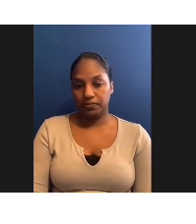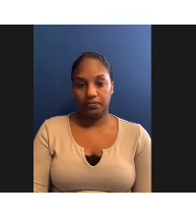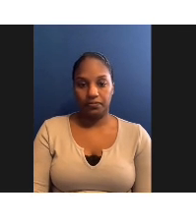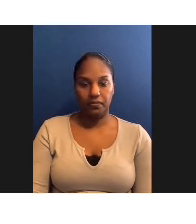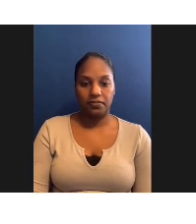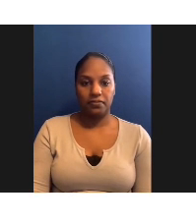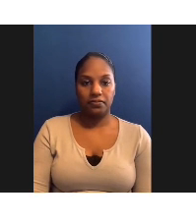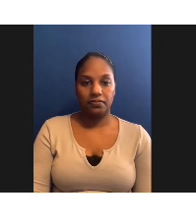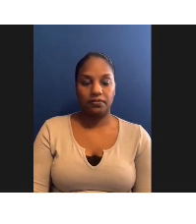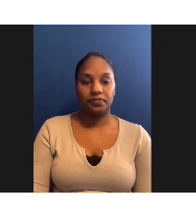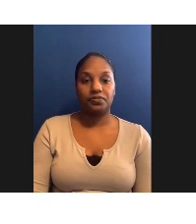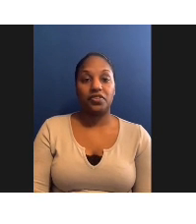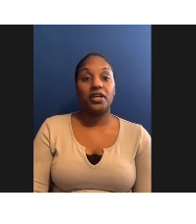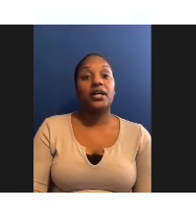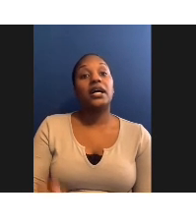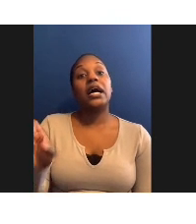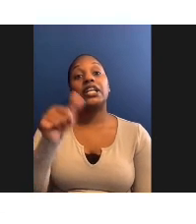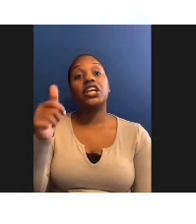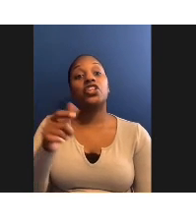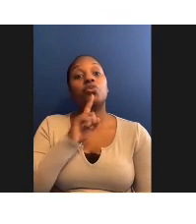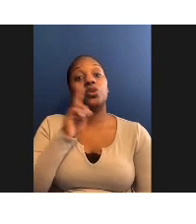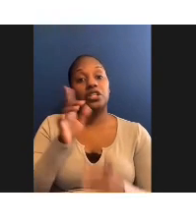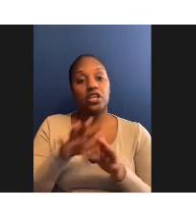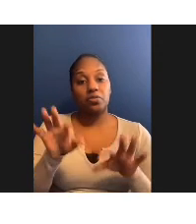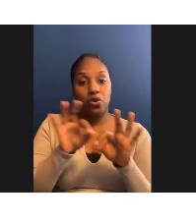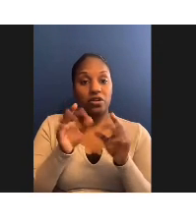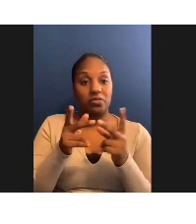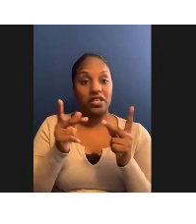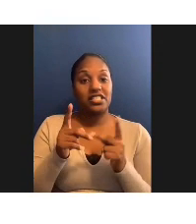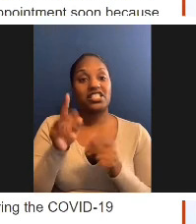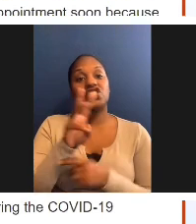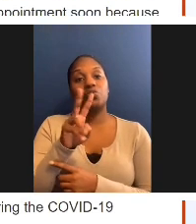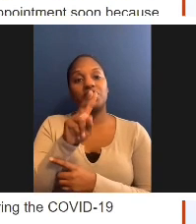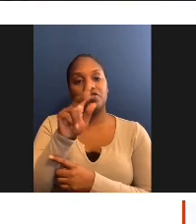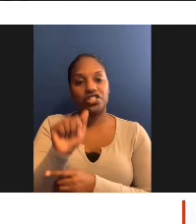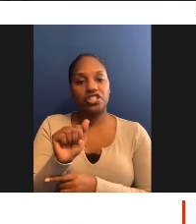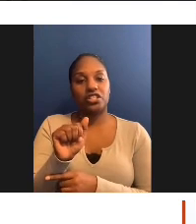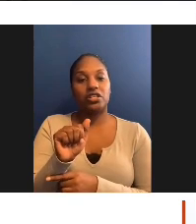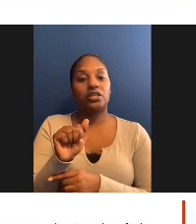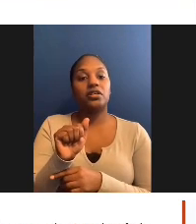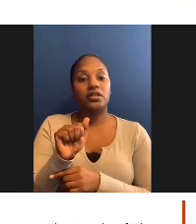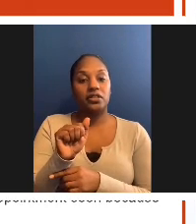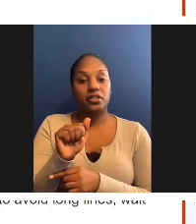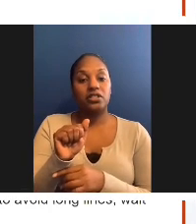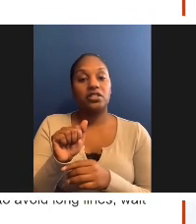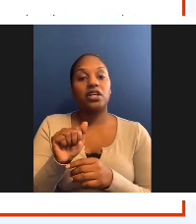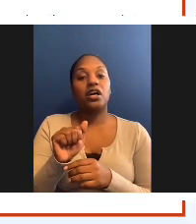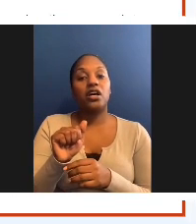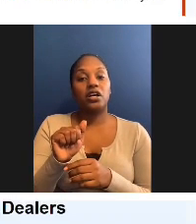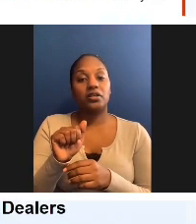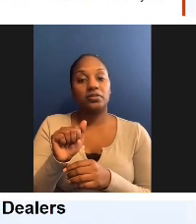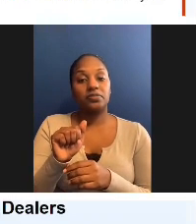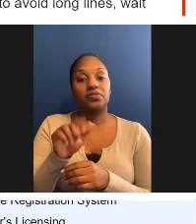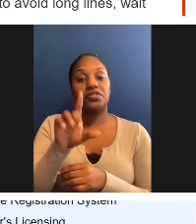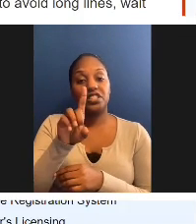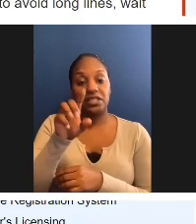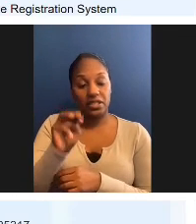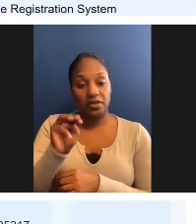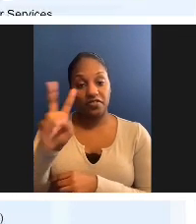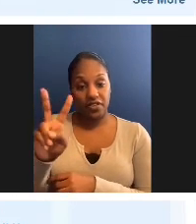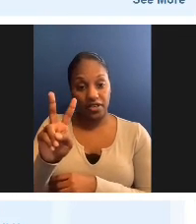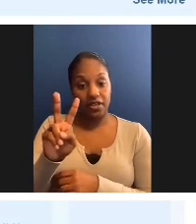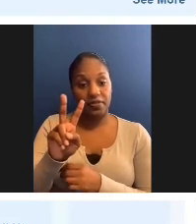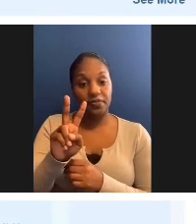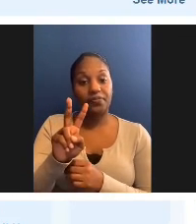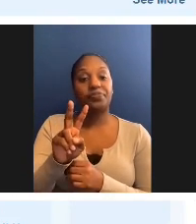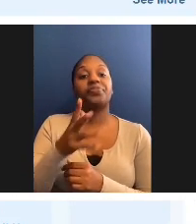Another really important place is the West Virginia Division of Rehab of Motor Vehicles.